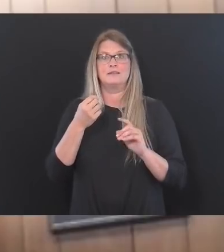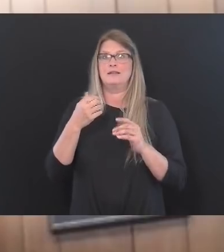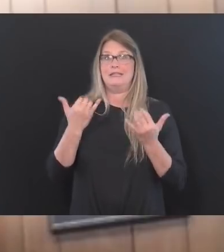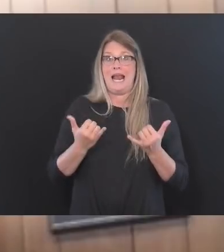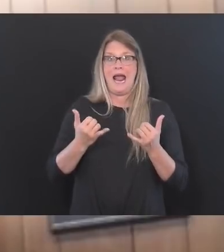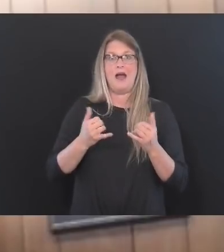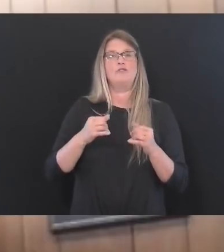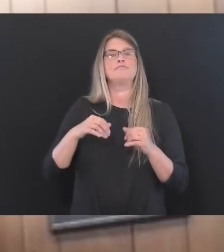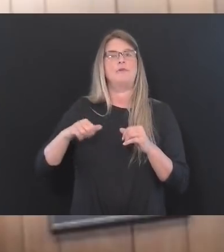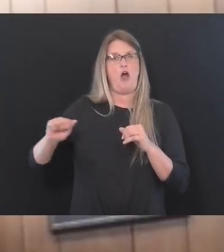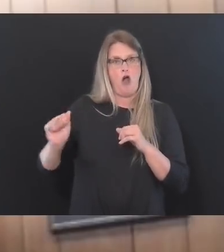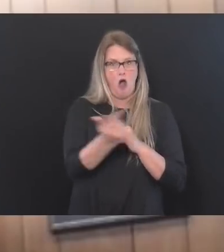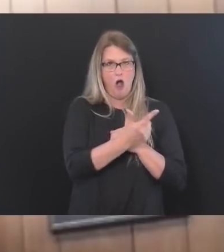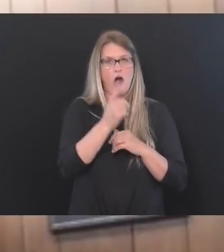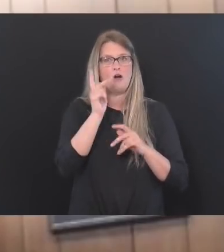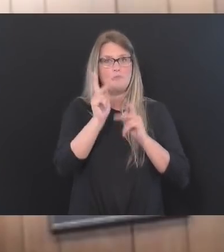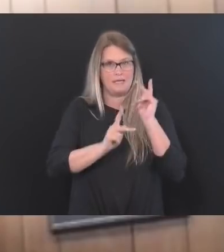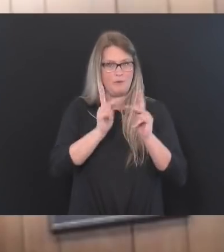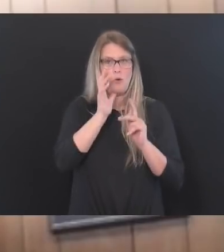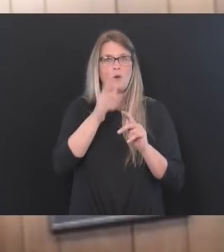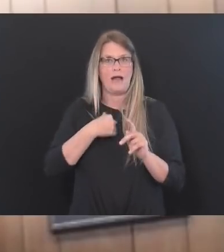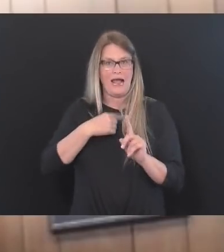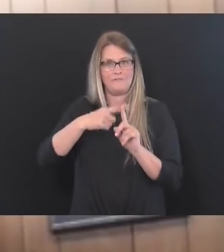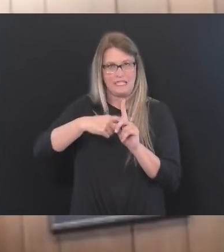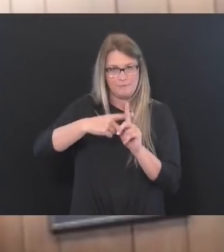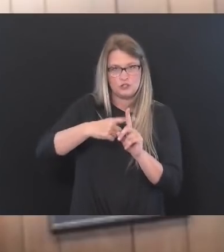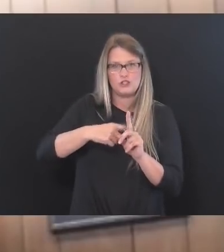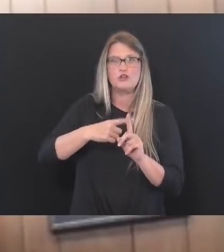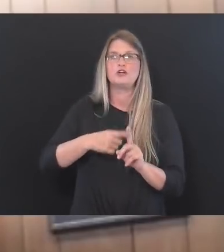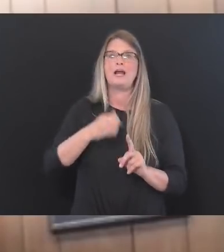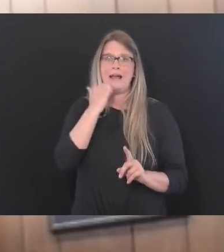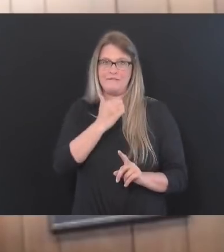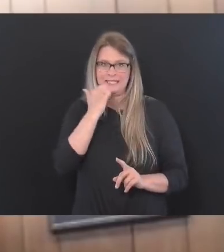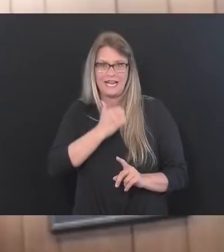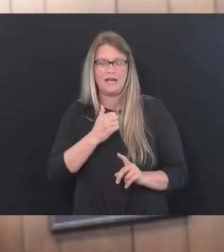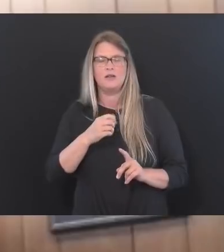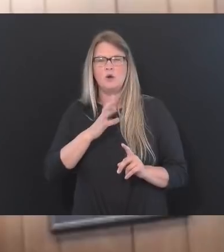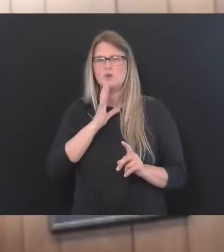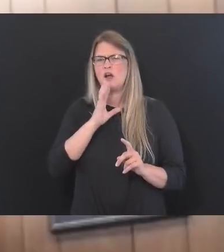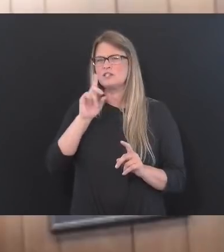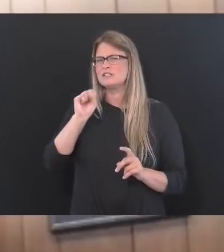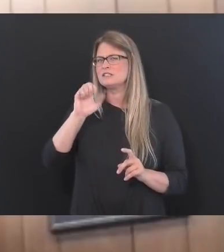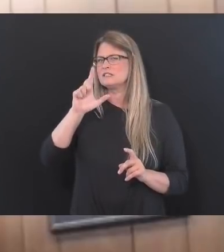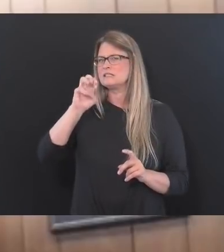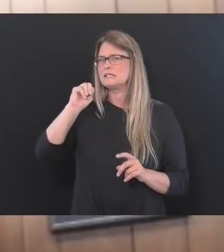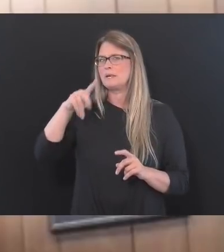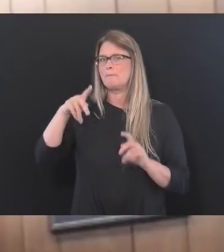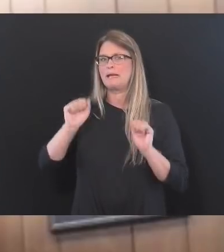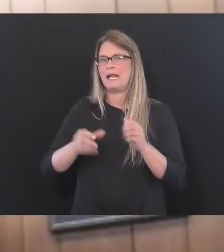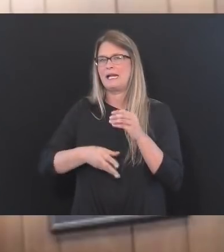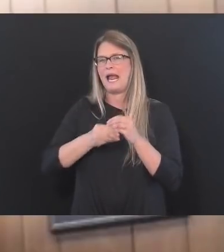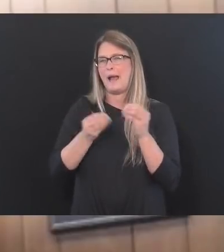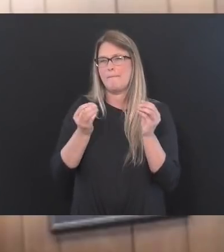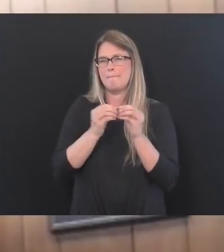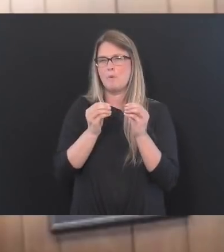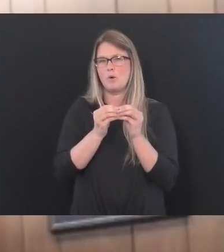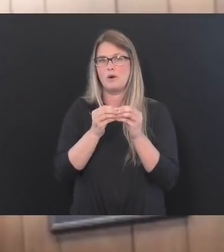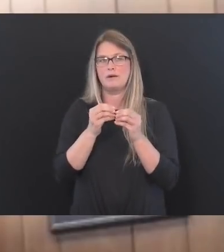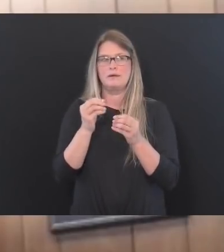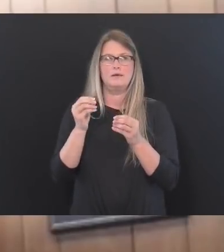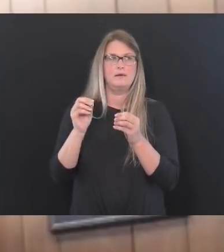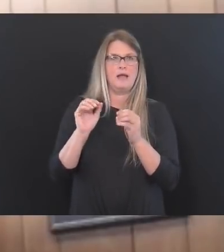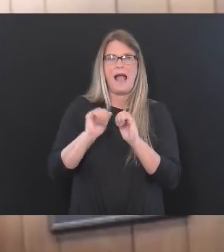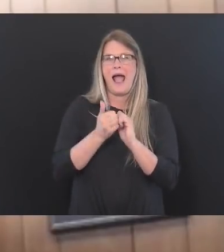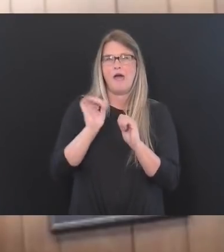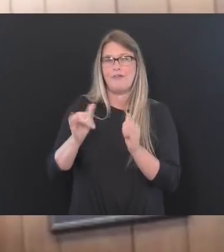well as doing some surveillance questions. And I think Dr. Schlemp may be able to speak to how all those things come into play to help us